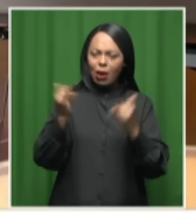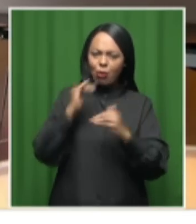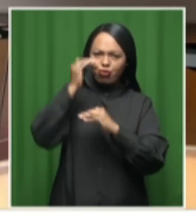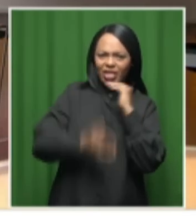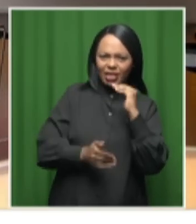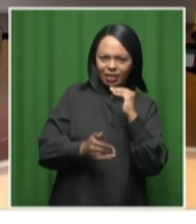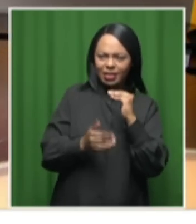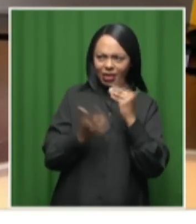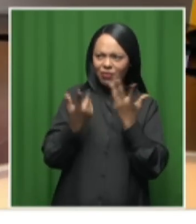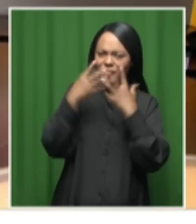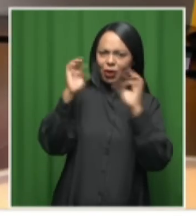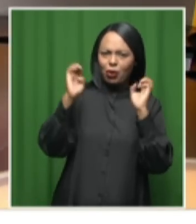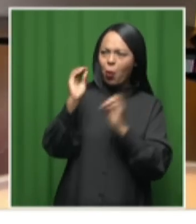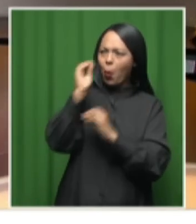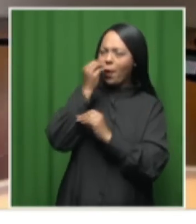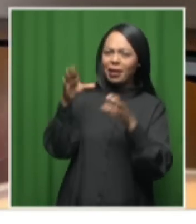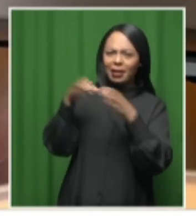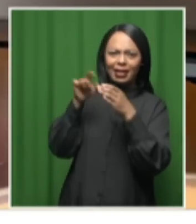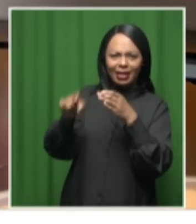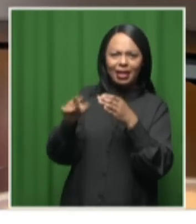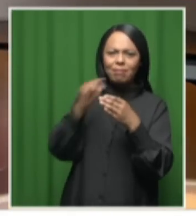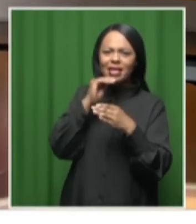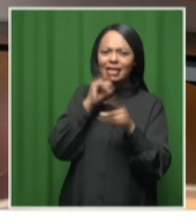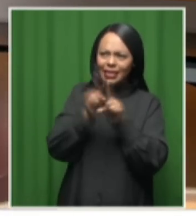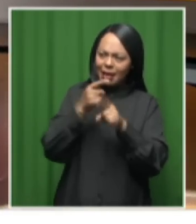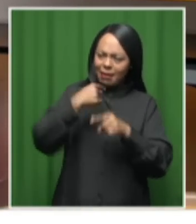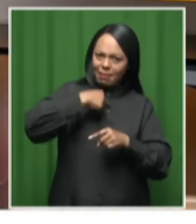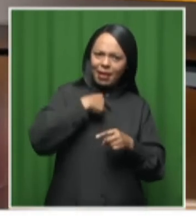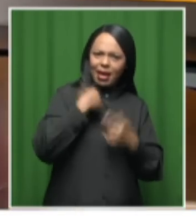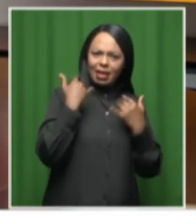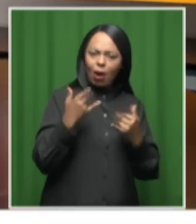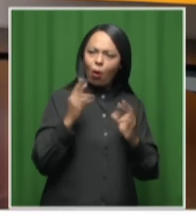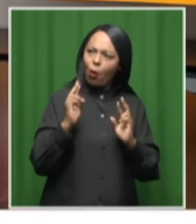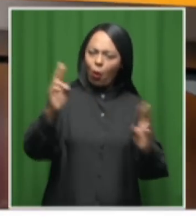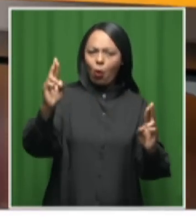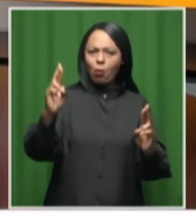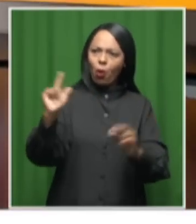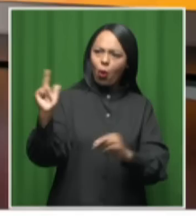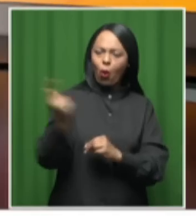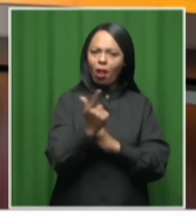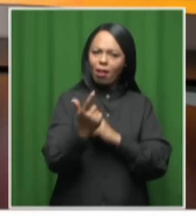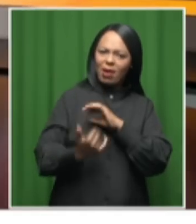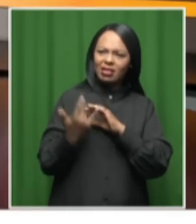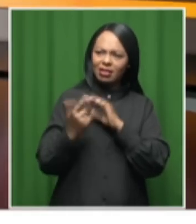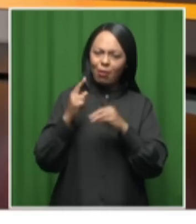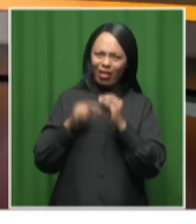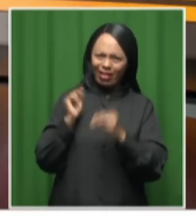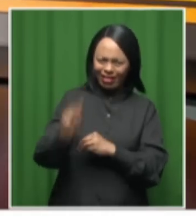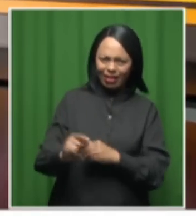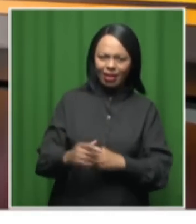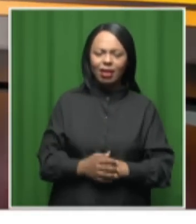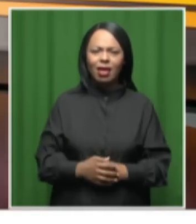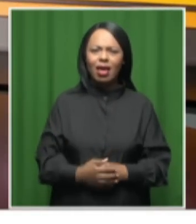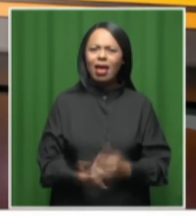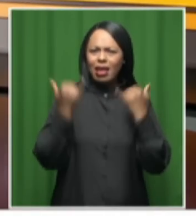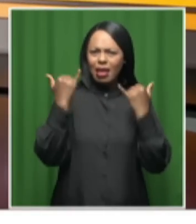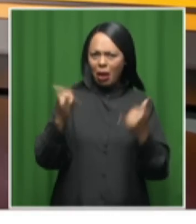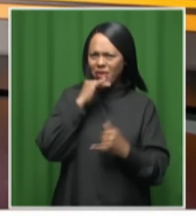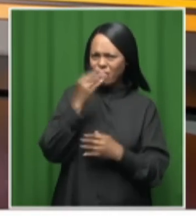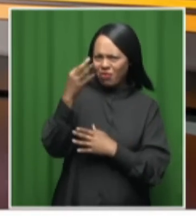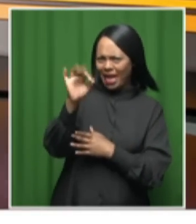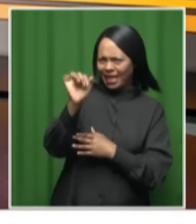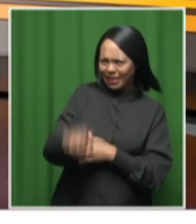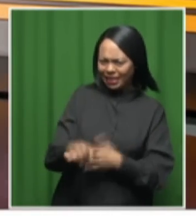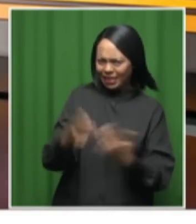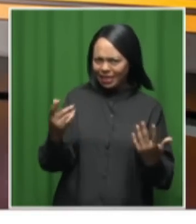of the freedom of media, I think that's something that certainly I am, and I hope everybody is very passionate about. Is this right, though? Is